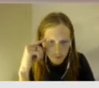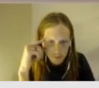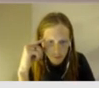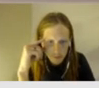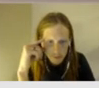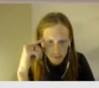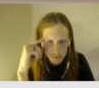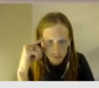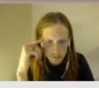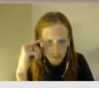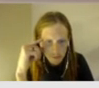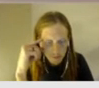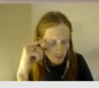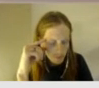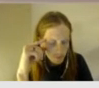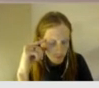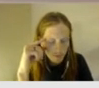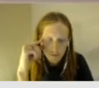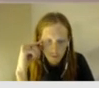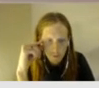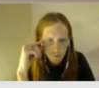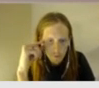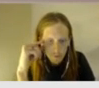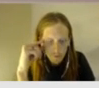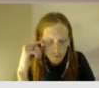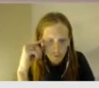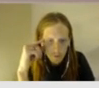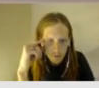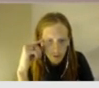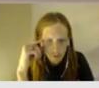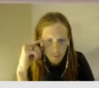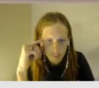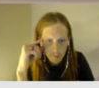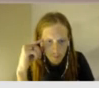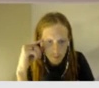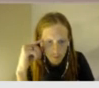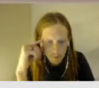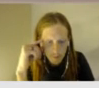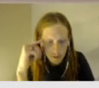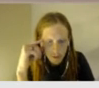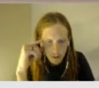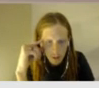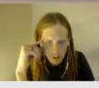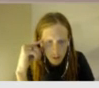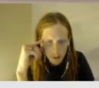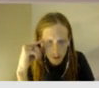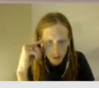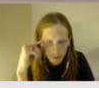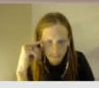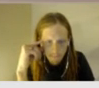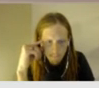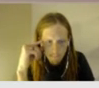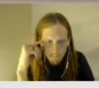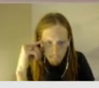other things. And the more you're out there, I think the more comfortable you'll be in attempting to do things